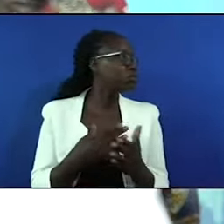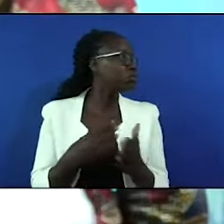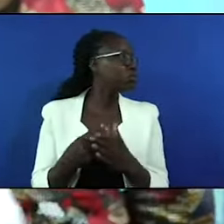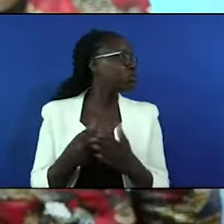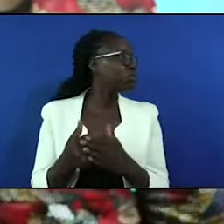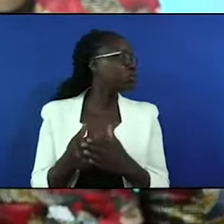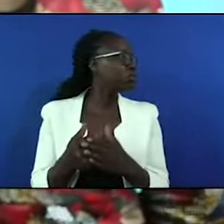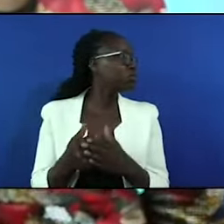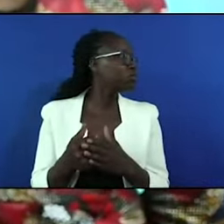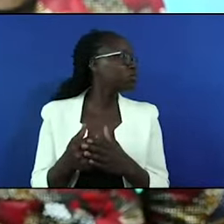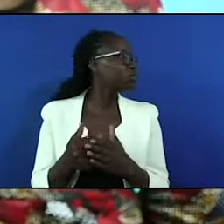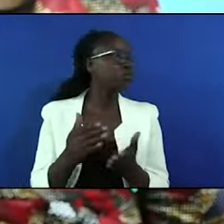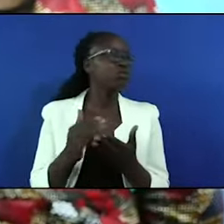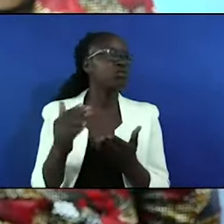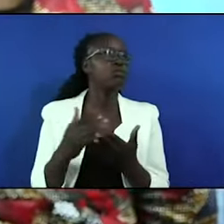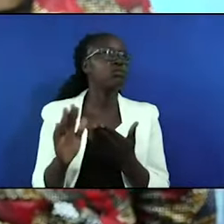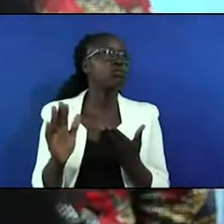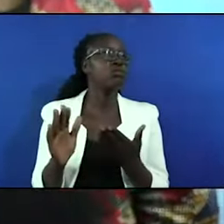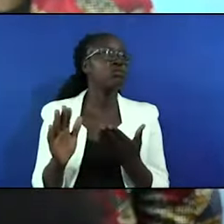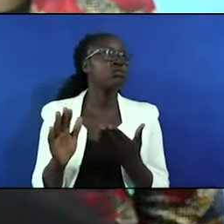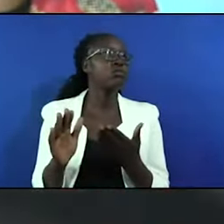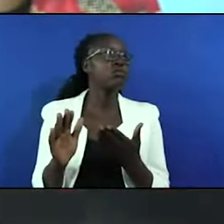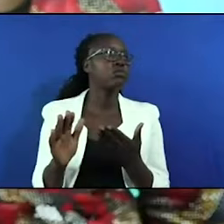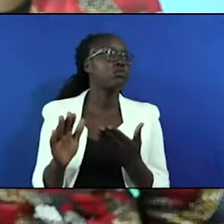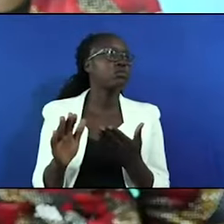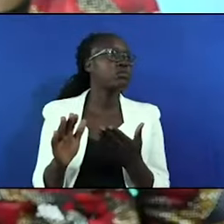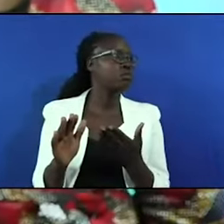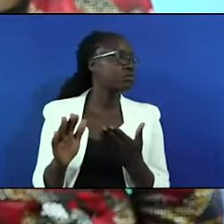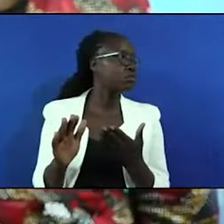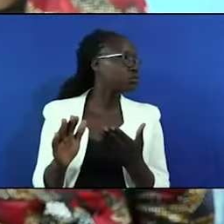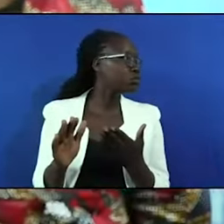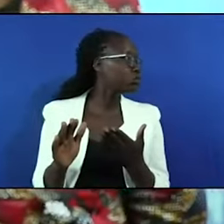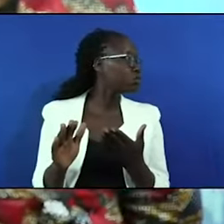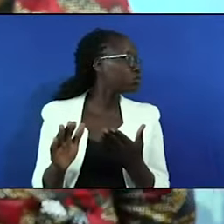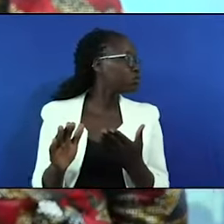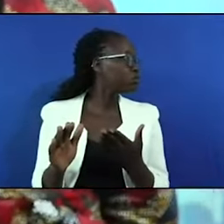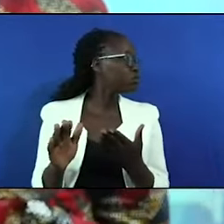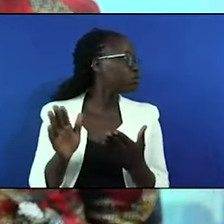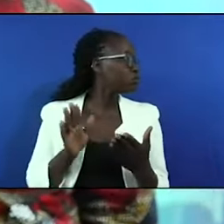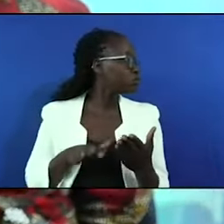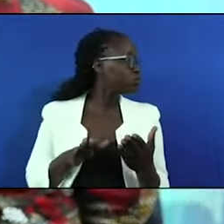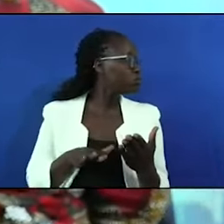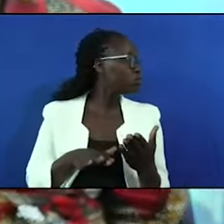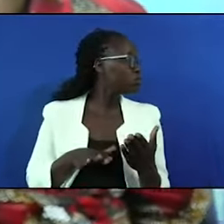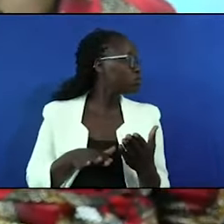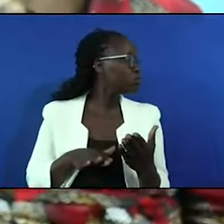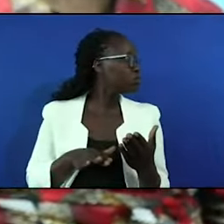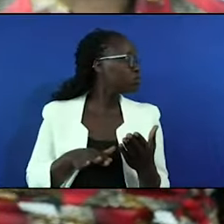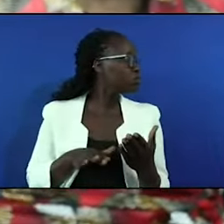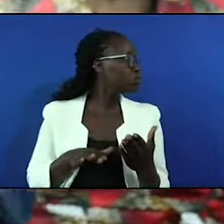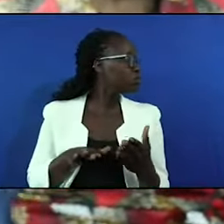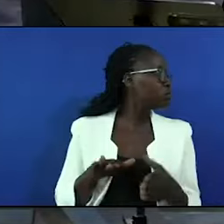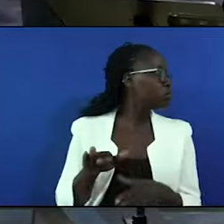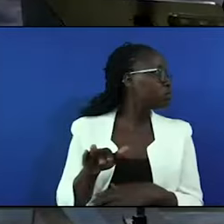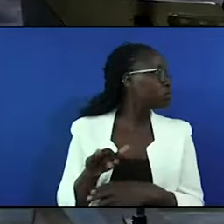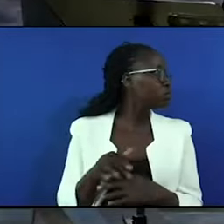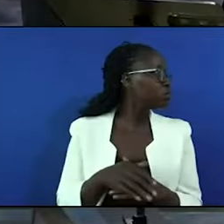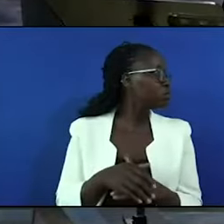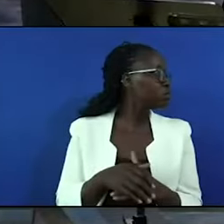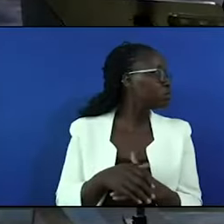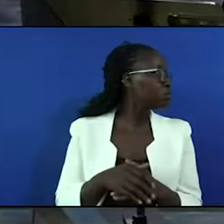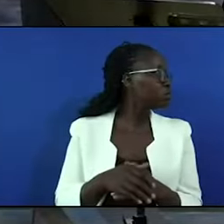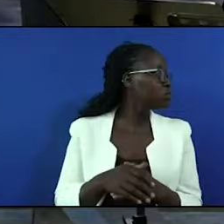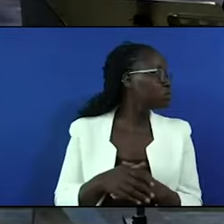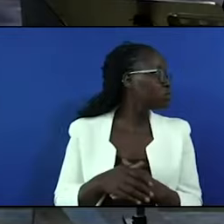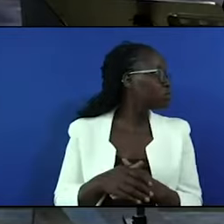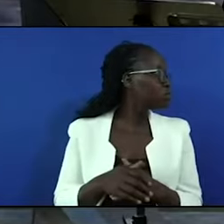goes direct to rent. Let me tell you. The woman was asked for how much? Come here. I